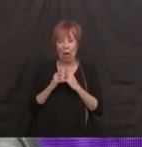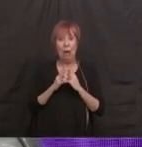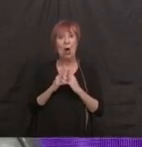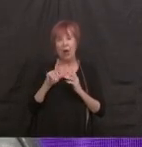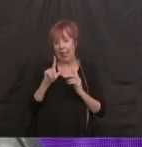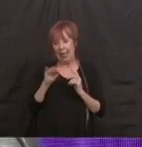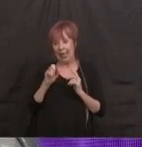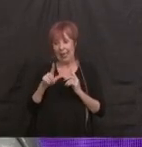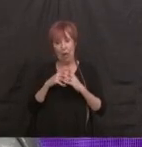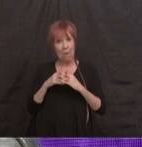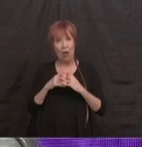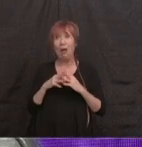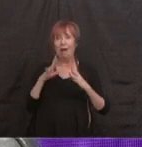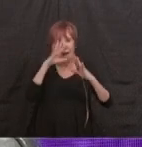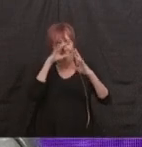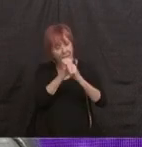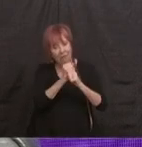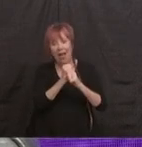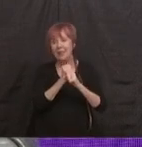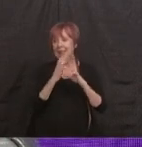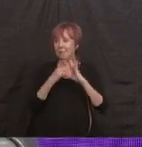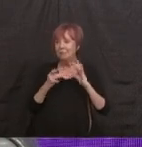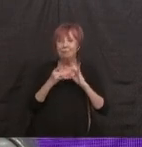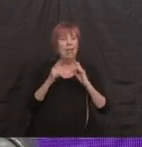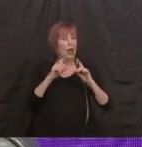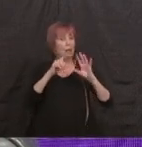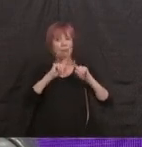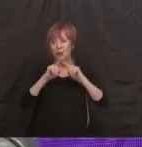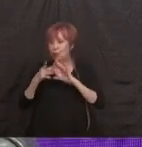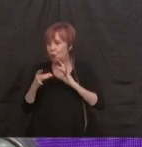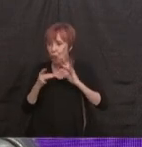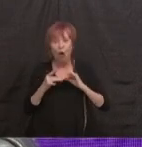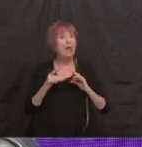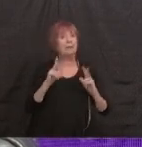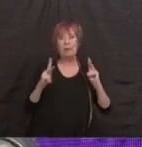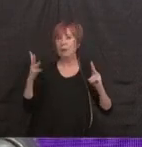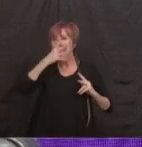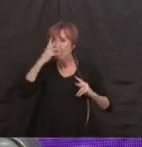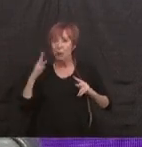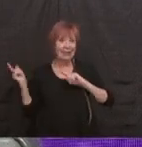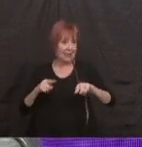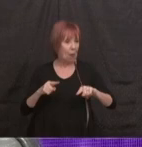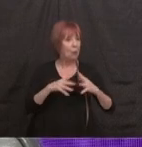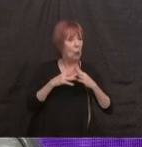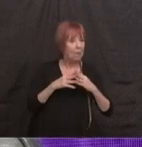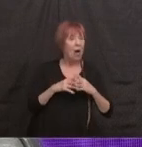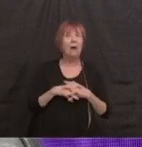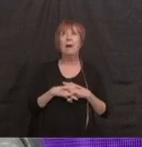anthology of international experiences lived in America, transplants to America. You